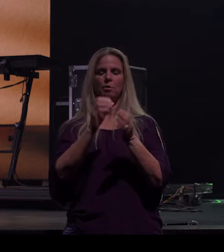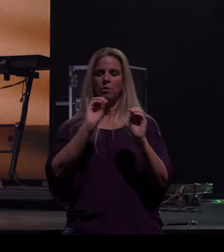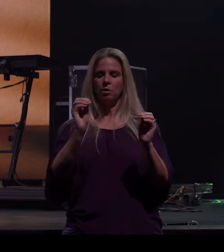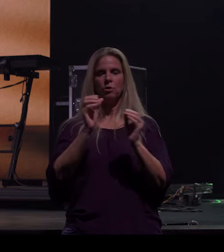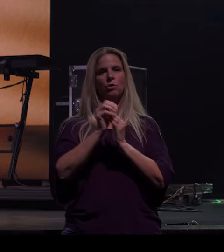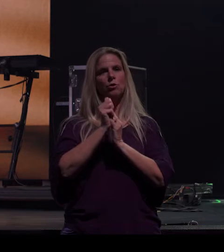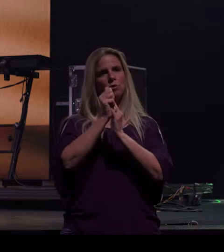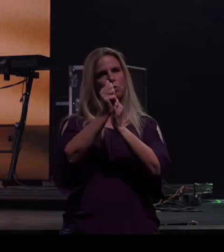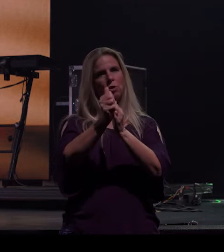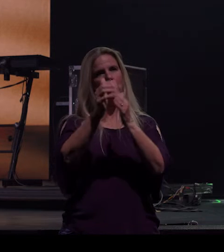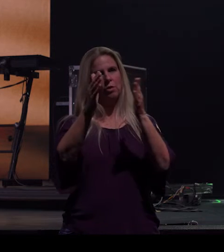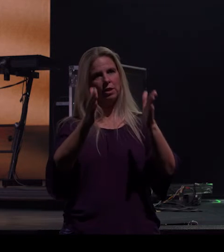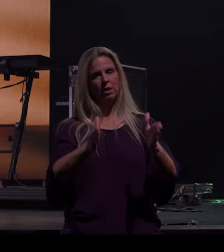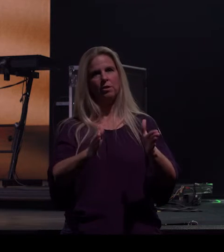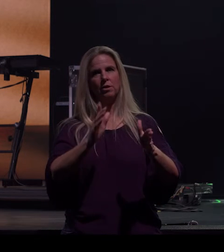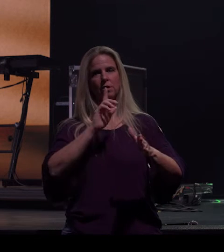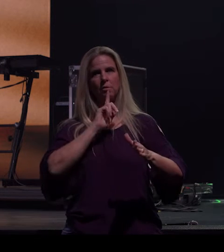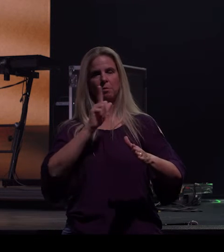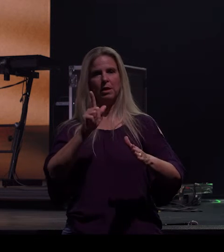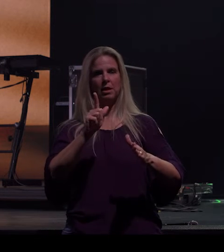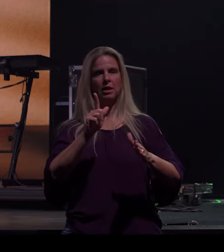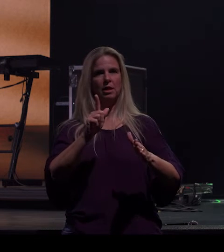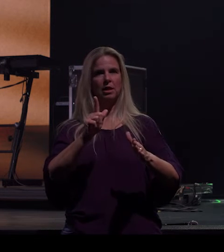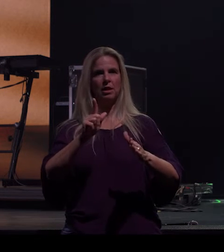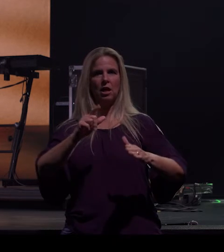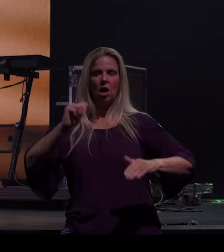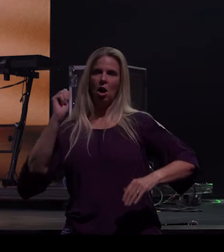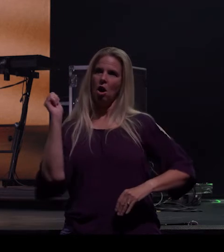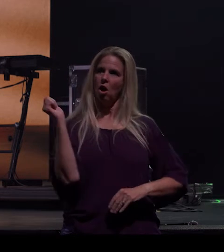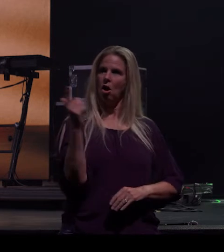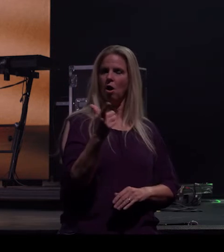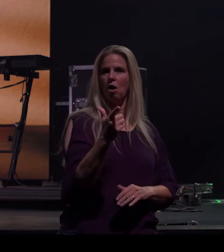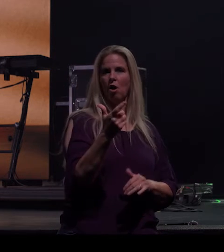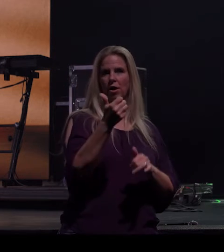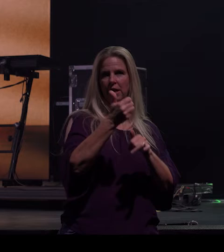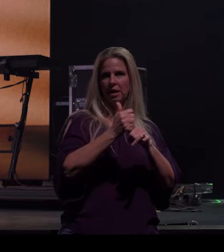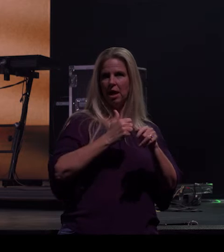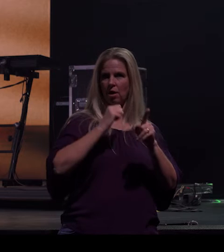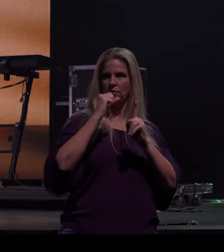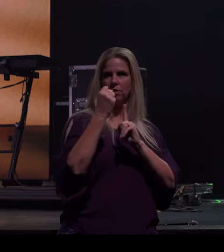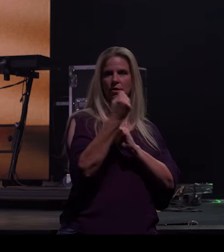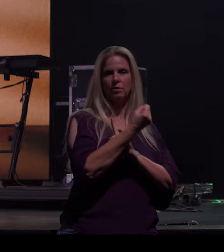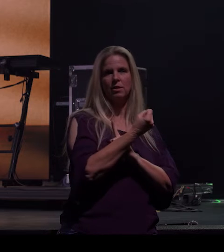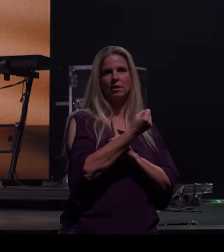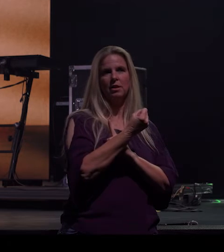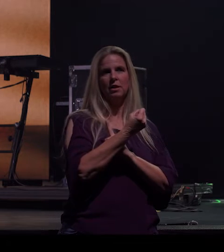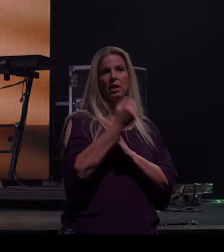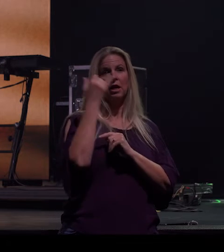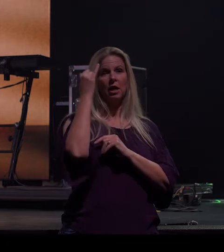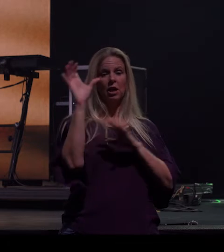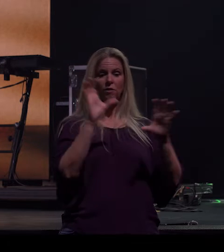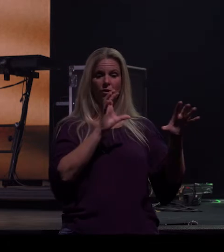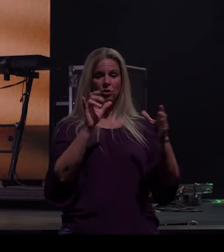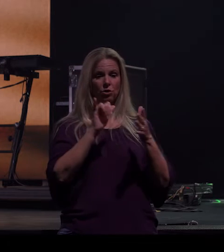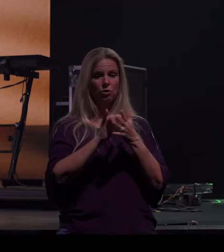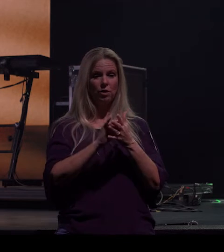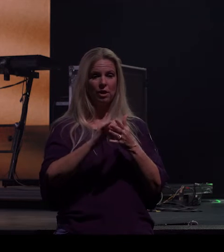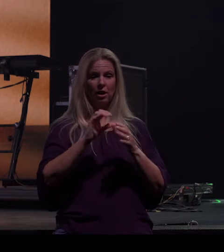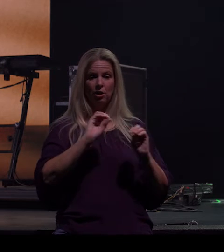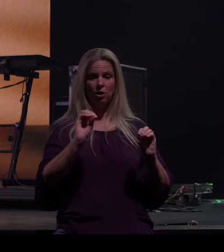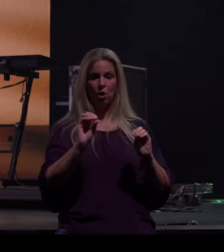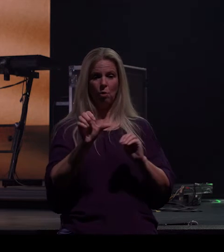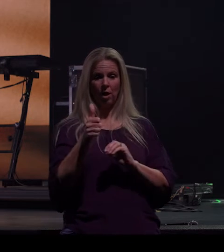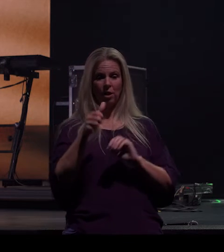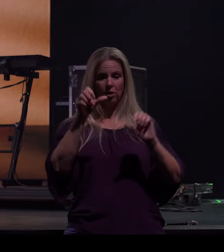the end-all, be-all in any situation. And if you do that, you won't invite others to come alongside you